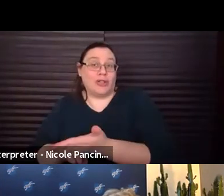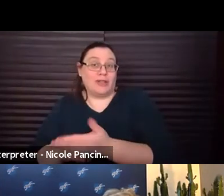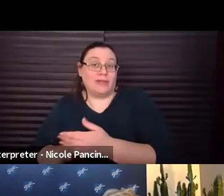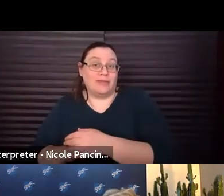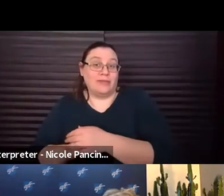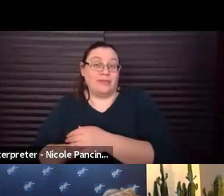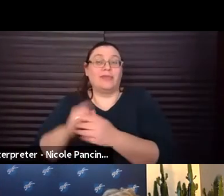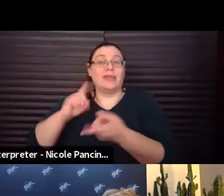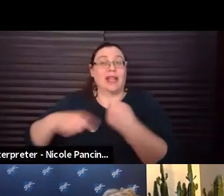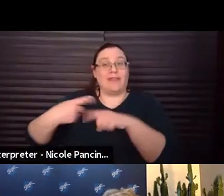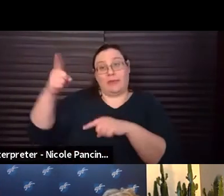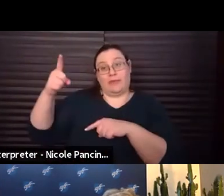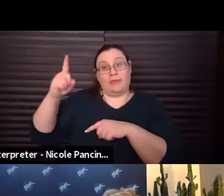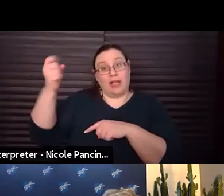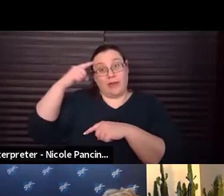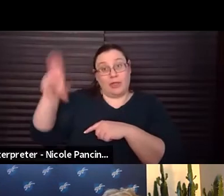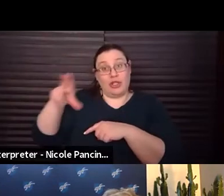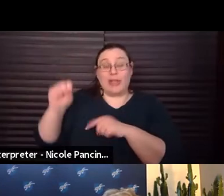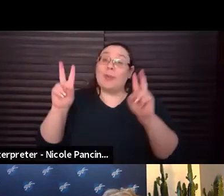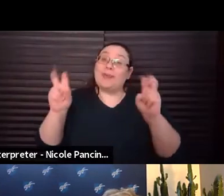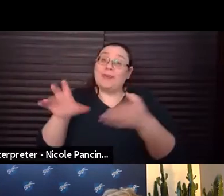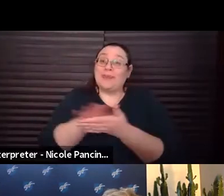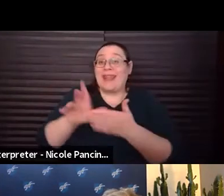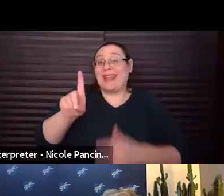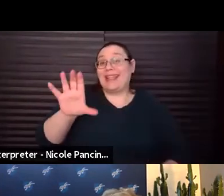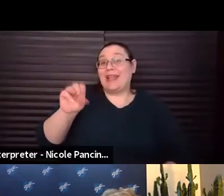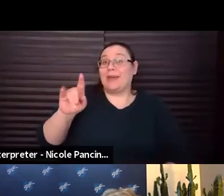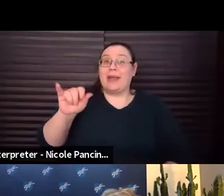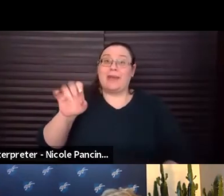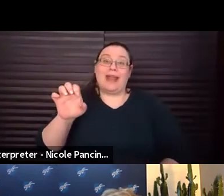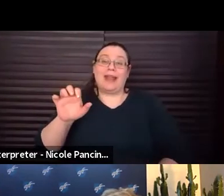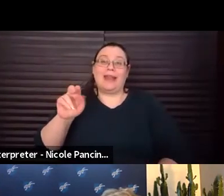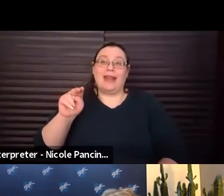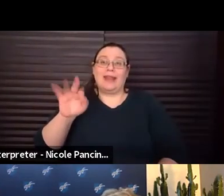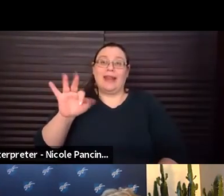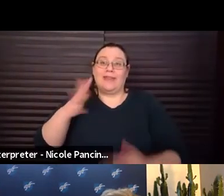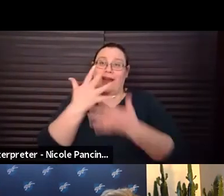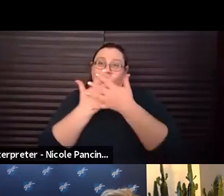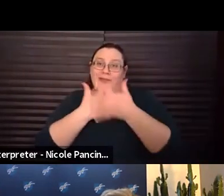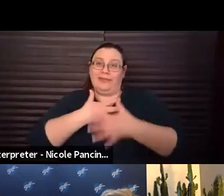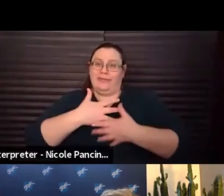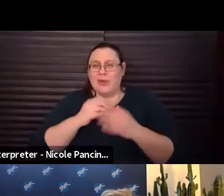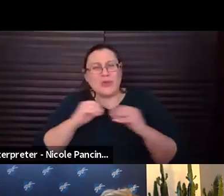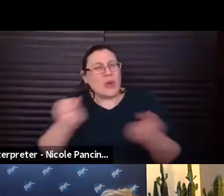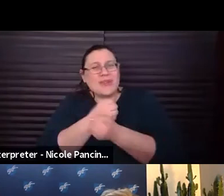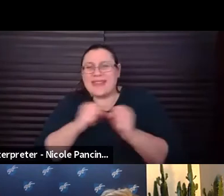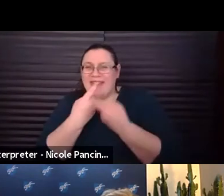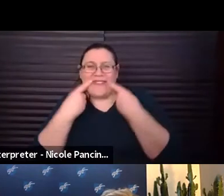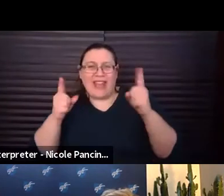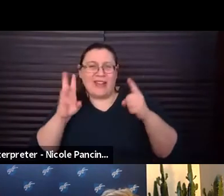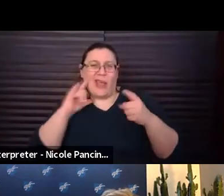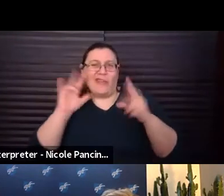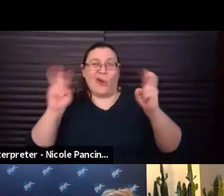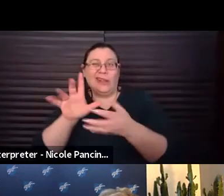the US government to supposedly decontaminate N95 respirators. There is no safe or effective way to do that. And this